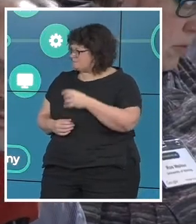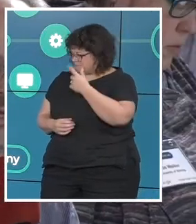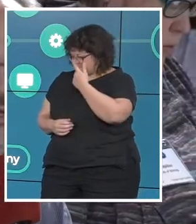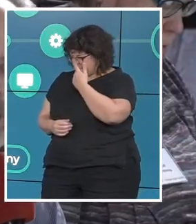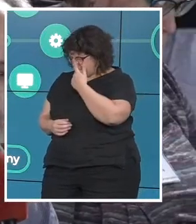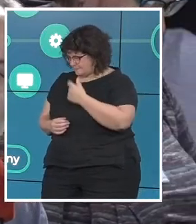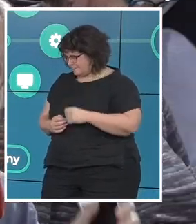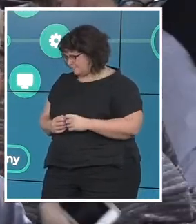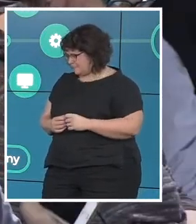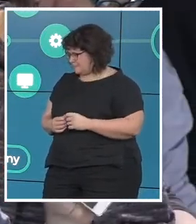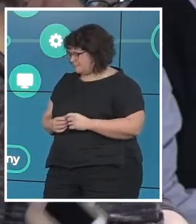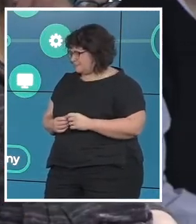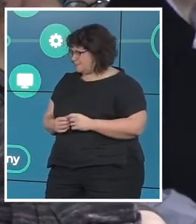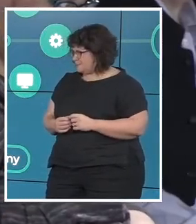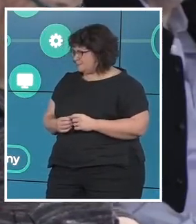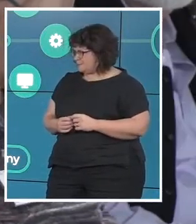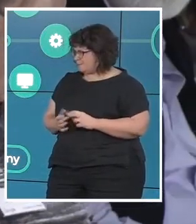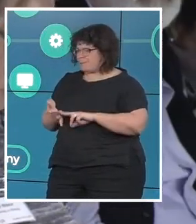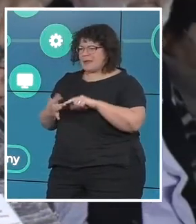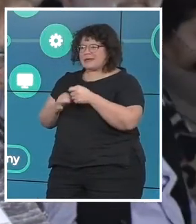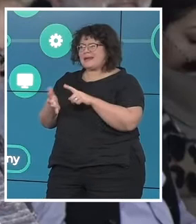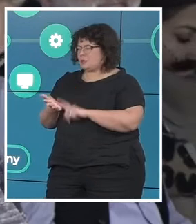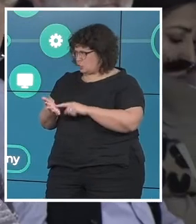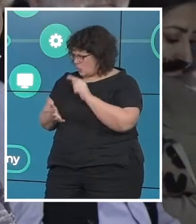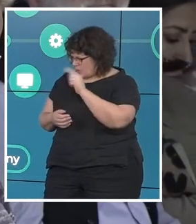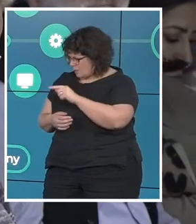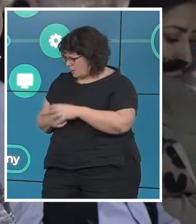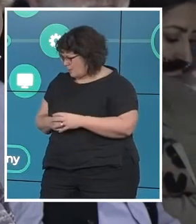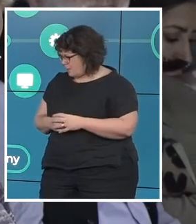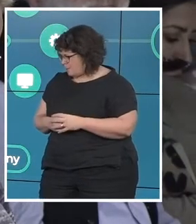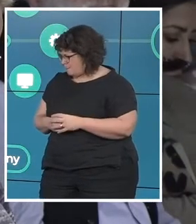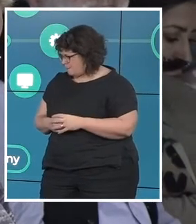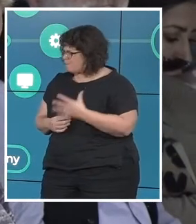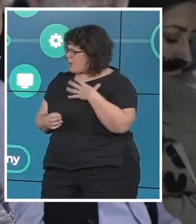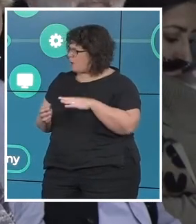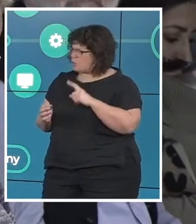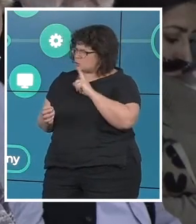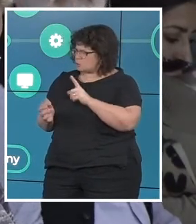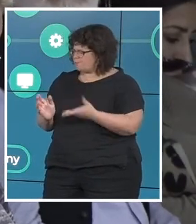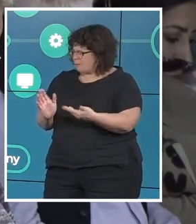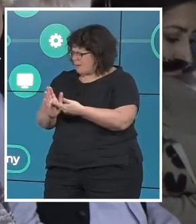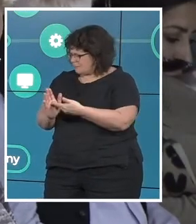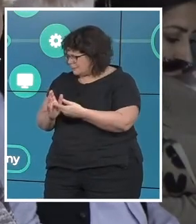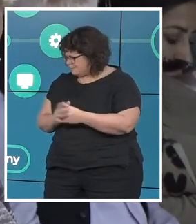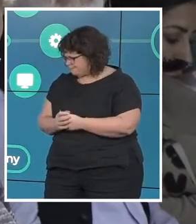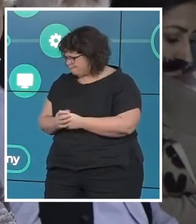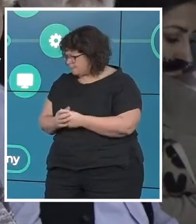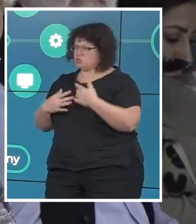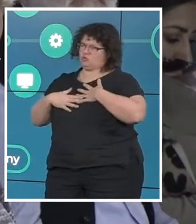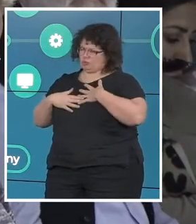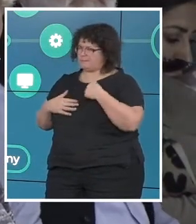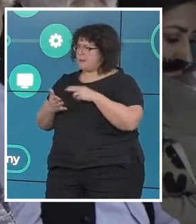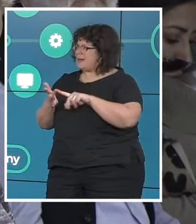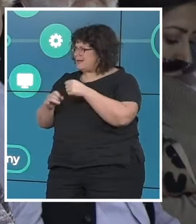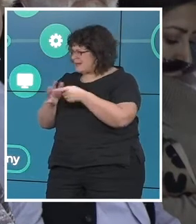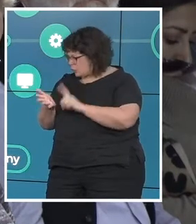stuff. Hello, Nigel Meggitt, also from BBC. One of the things that can be a barrier to helping people do stuff is if they don't have the